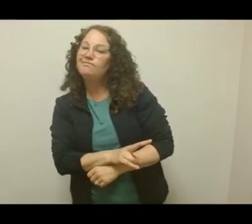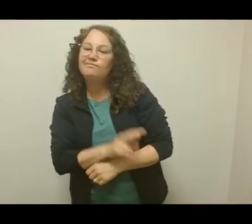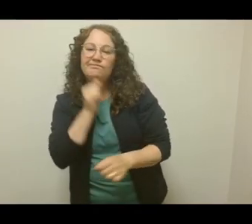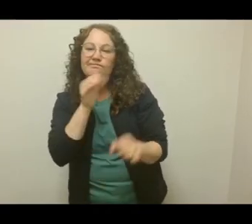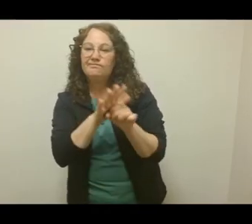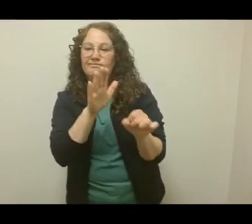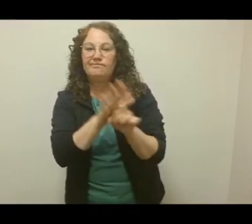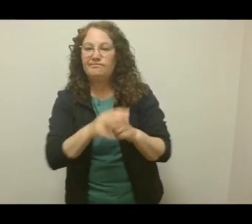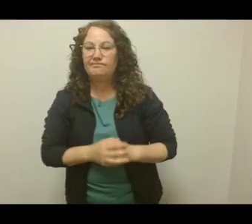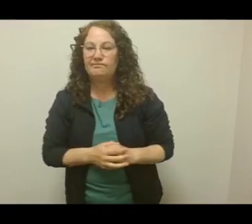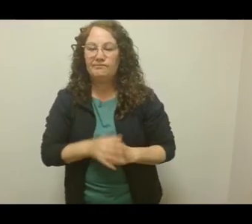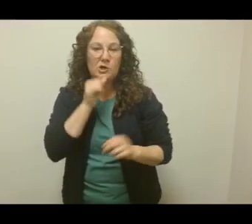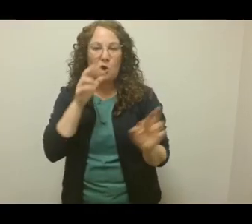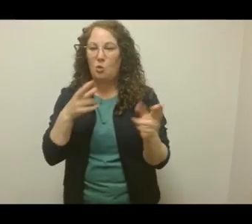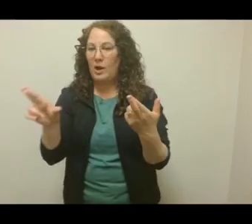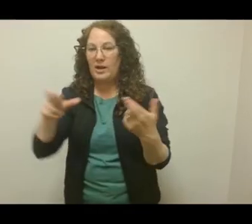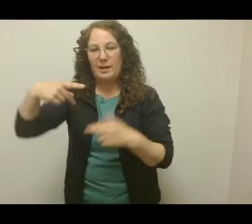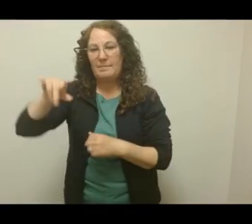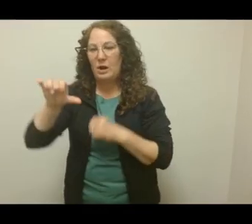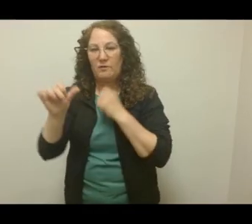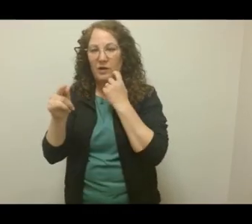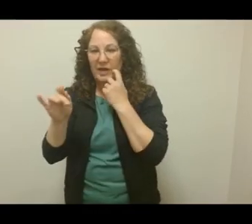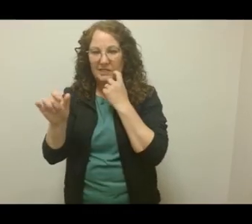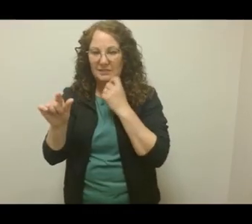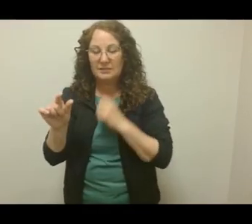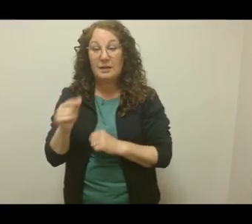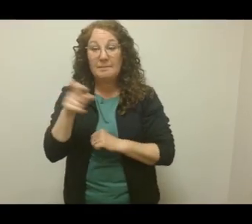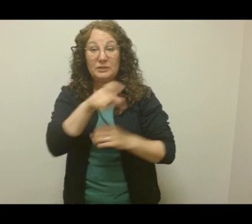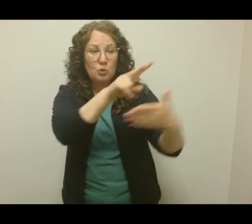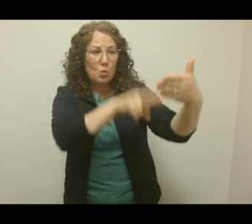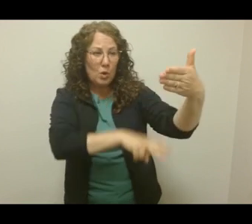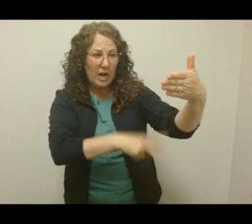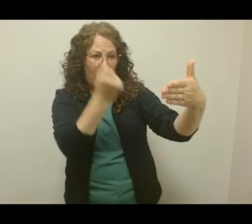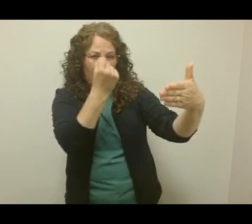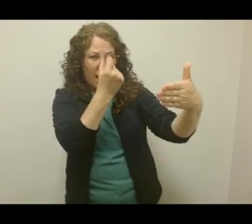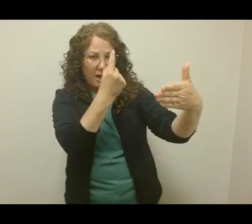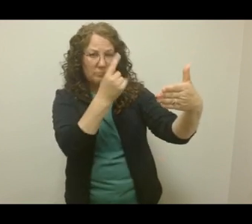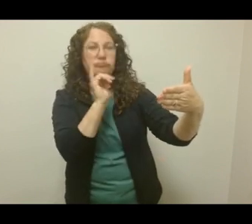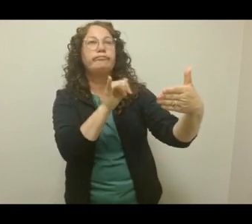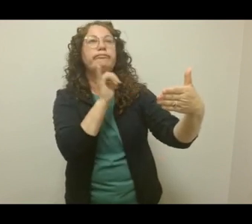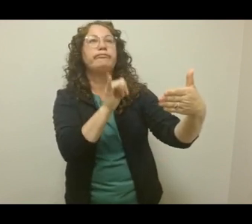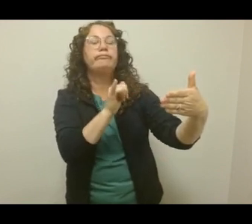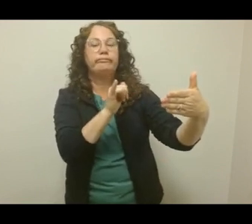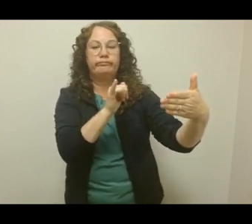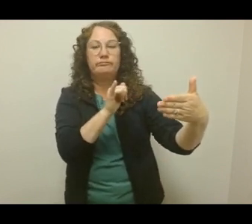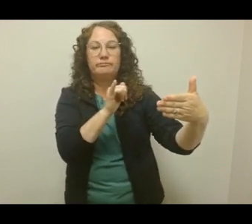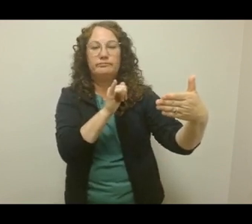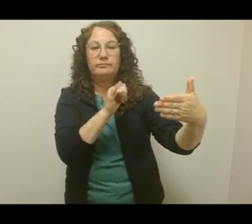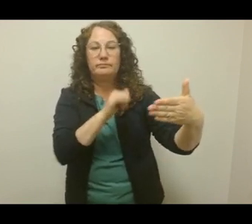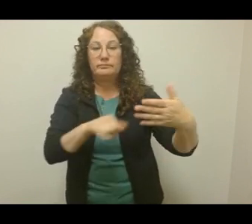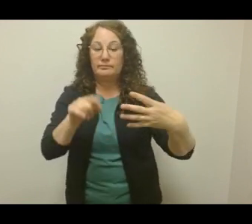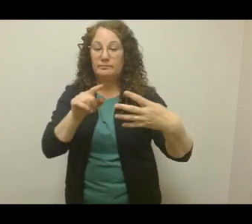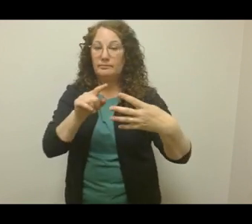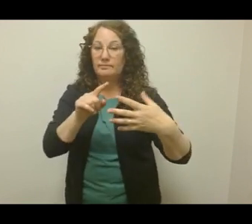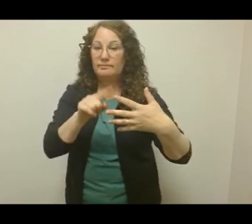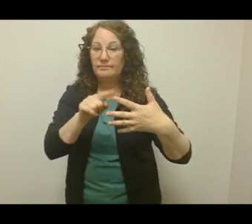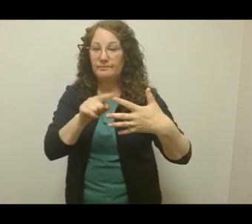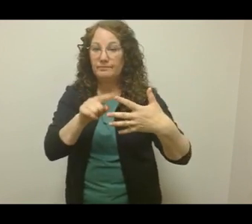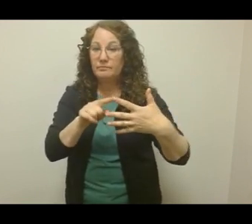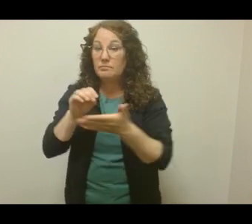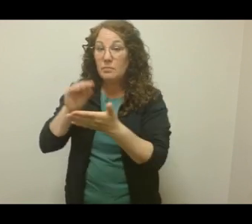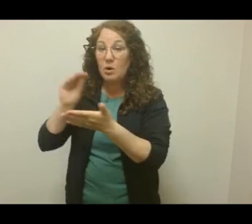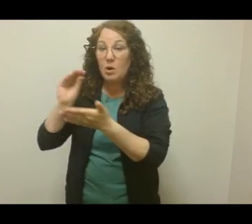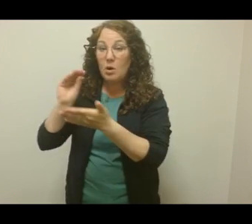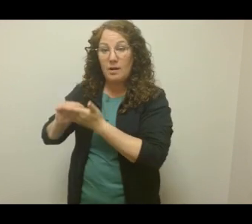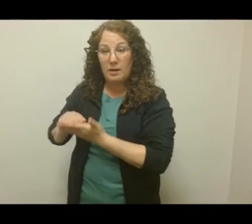are ready to paraphrase. You must read to make sure that you understand what's going on. Then taking notes. This is an important step